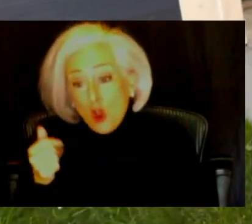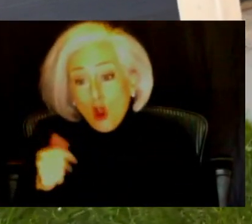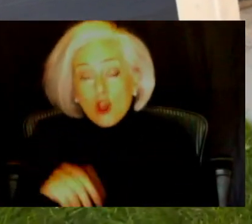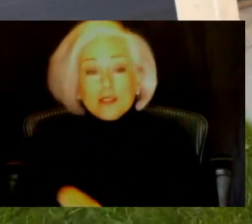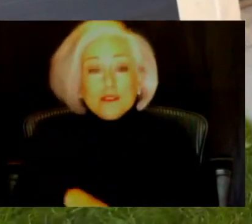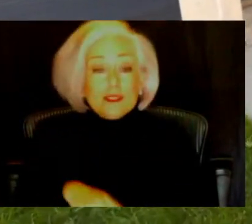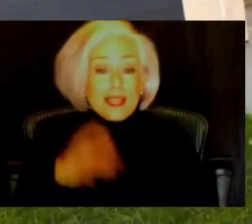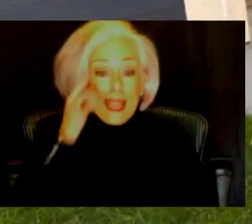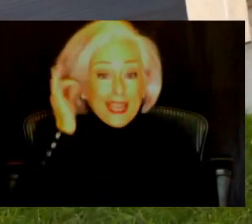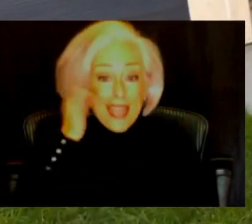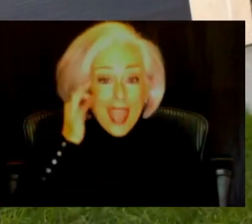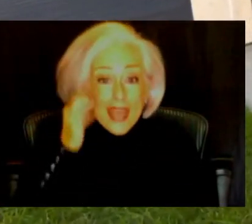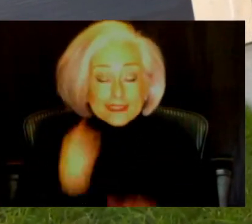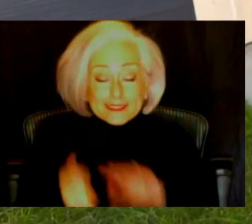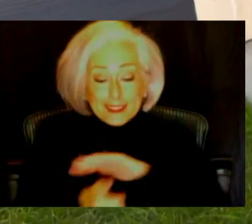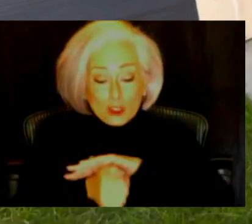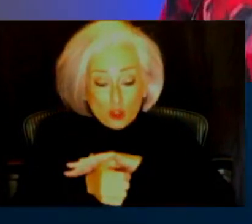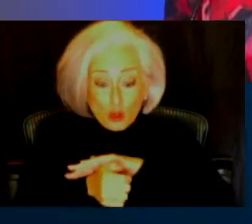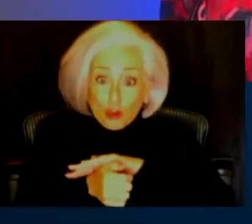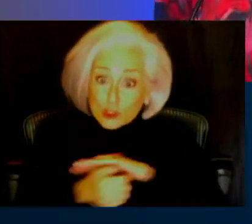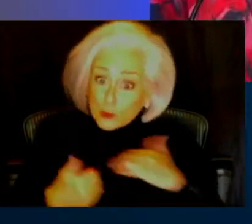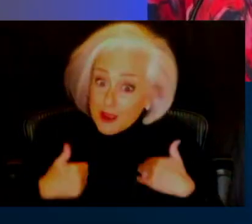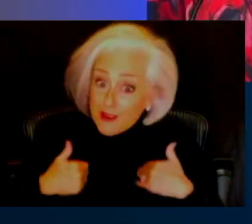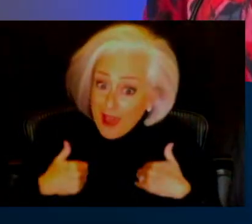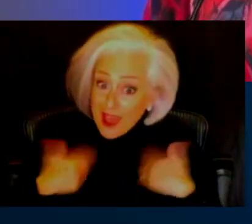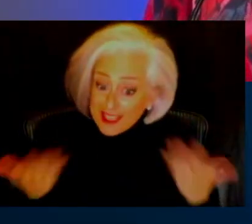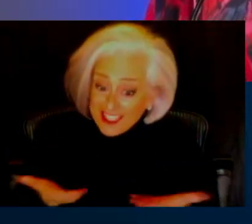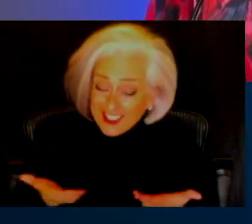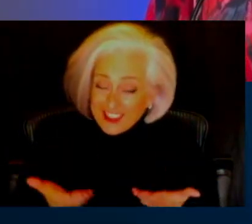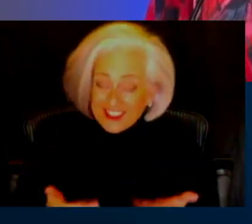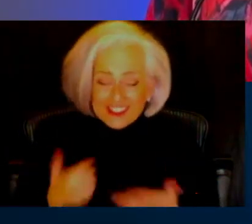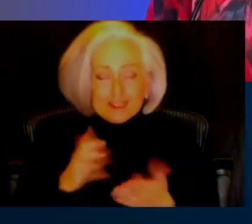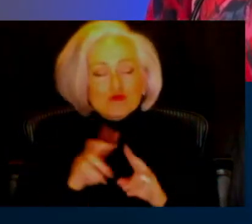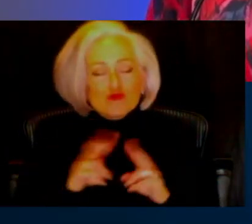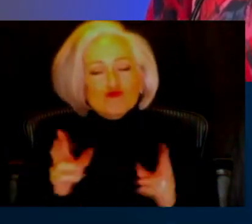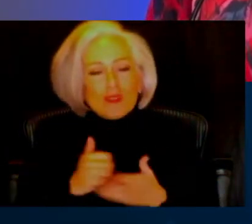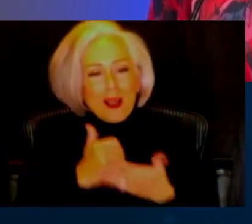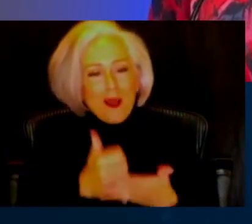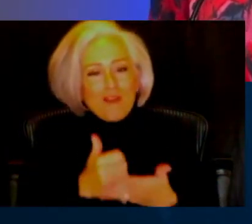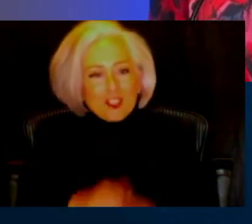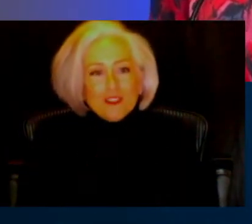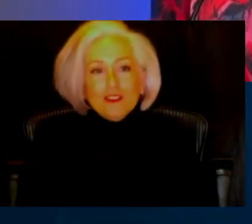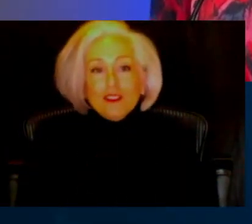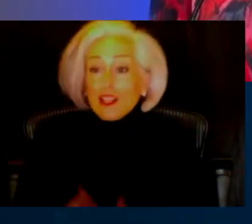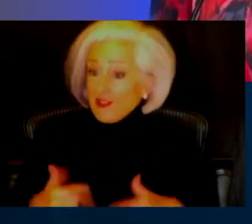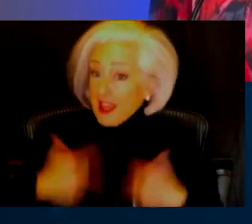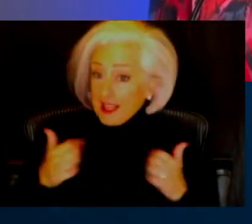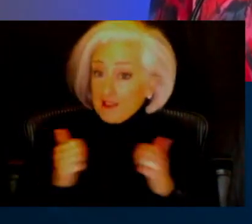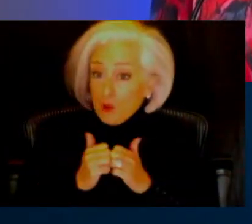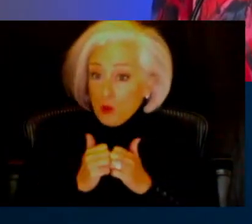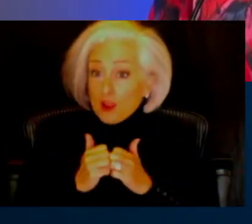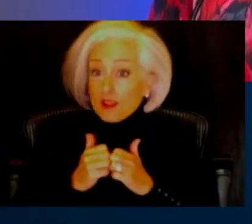very important to helping vets. And they live right there inside those tiny homes with the veterans, right?